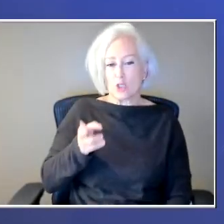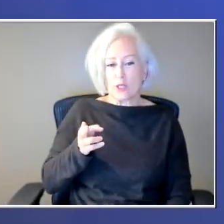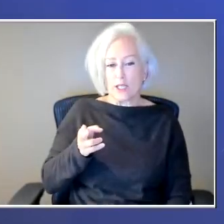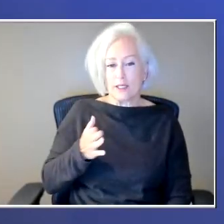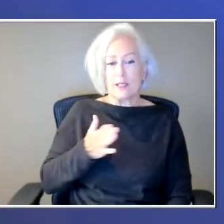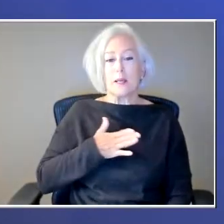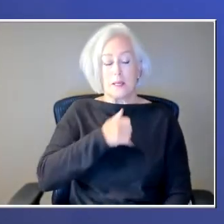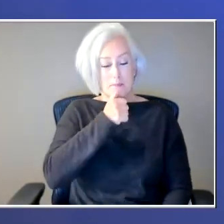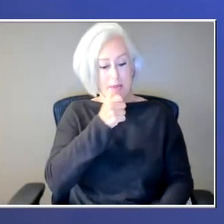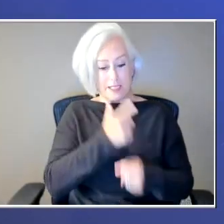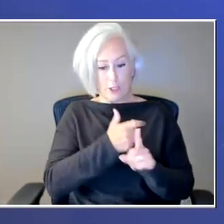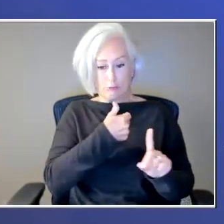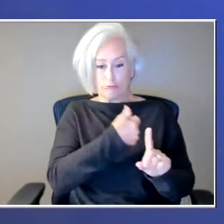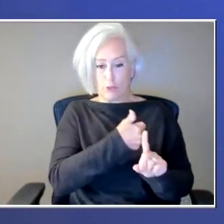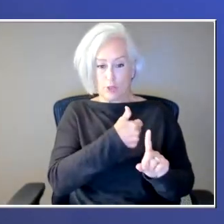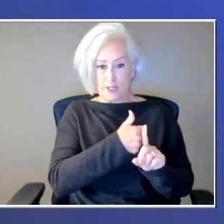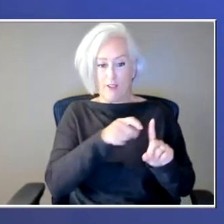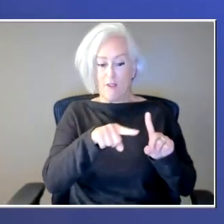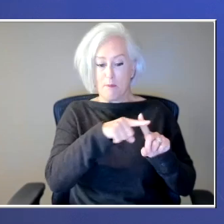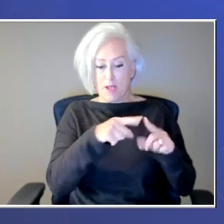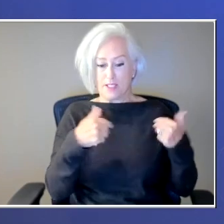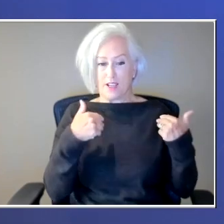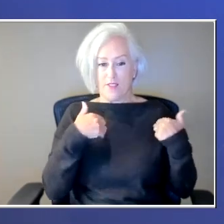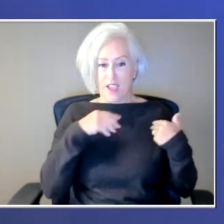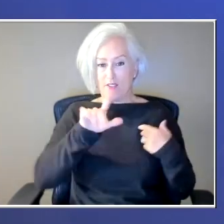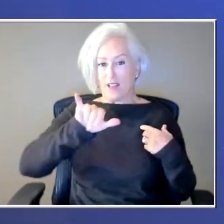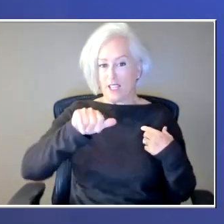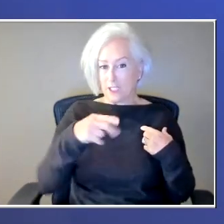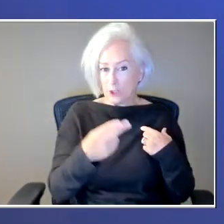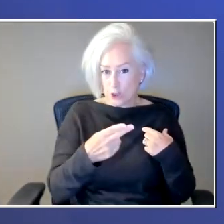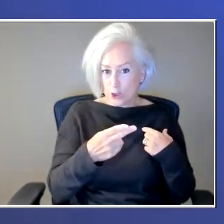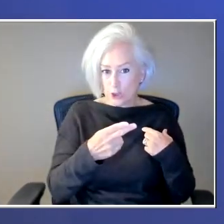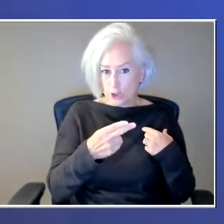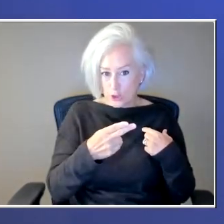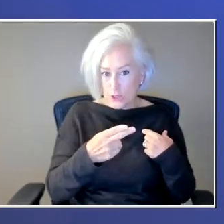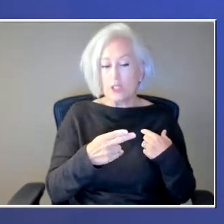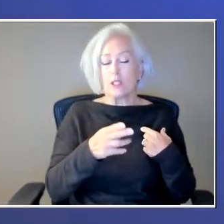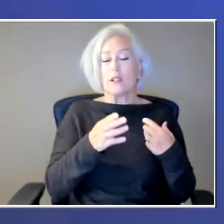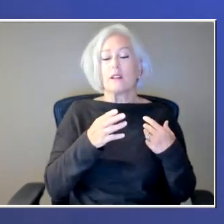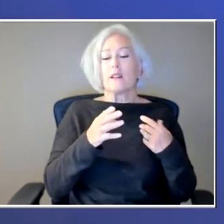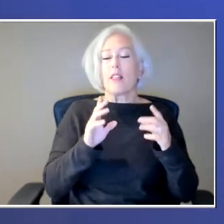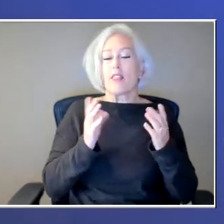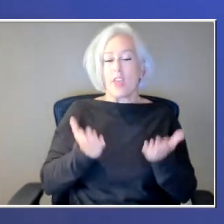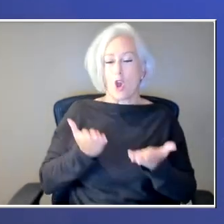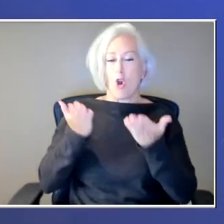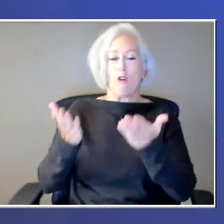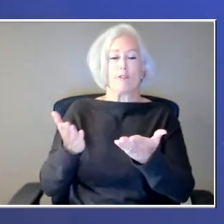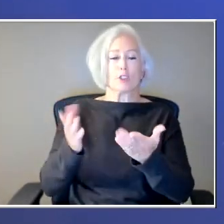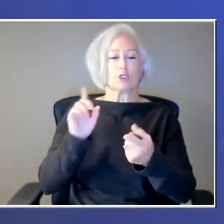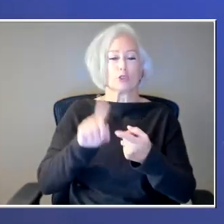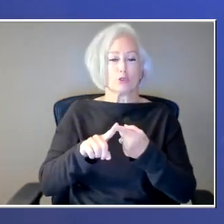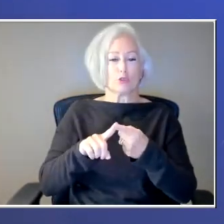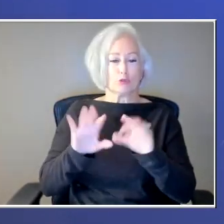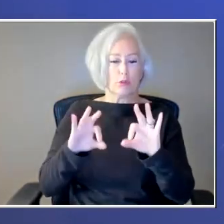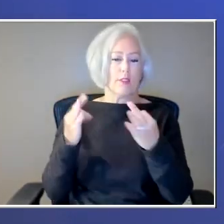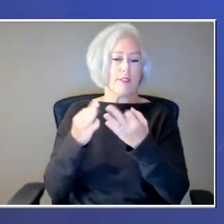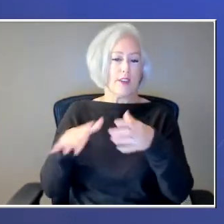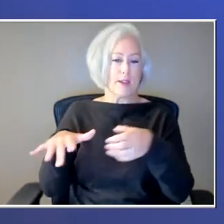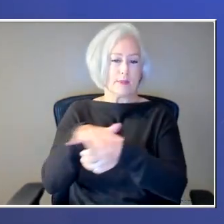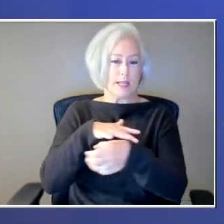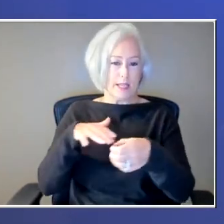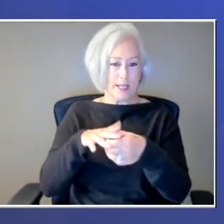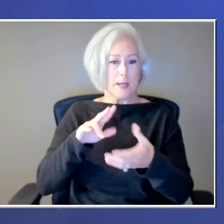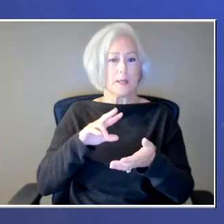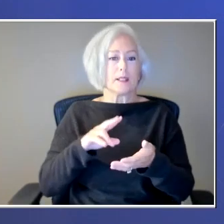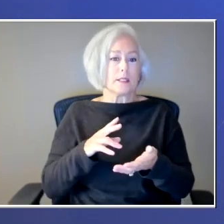tested positive, the immediate family was offered the genetic test, and so that's my dad. Even though